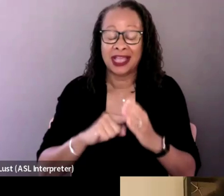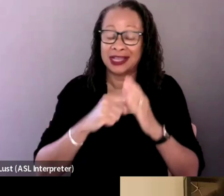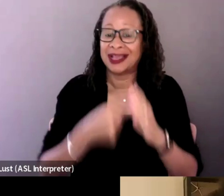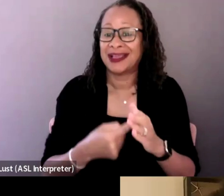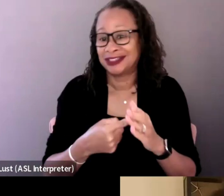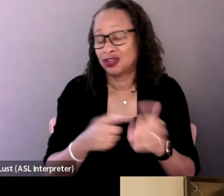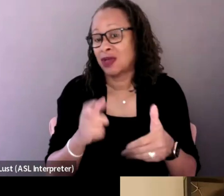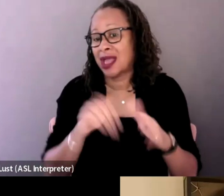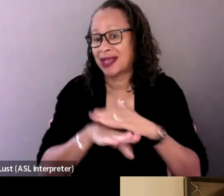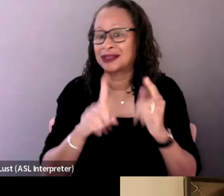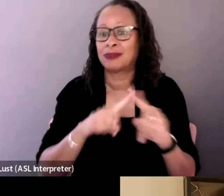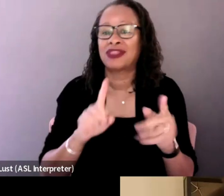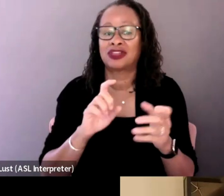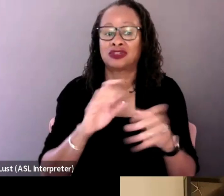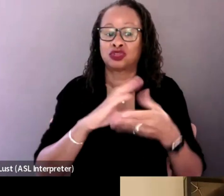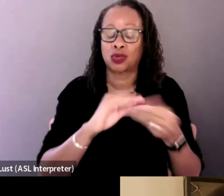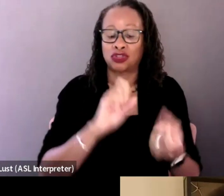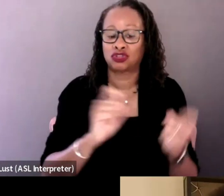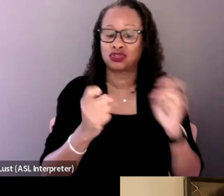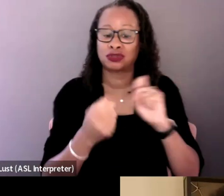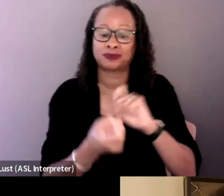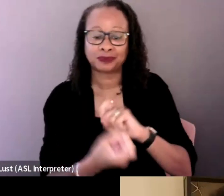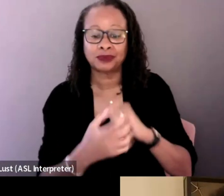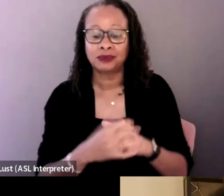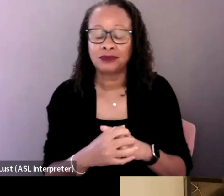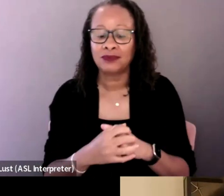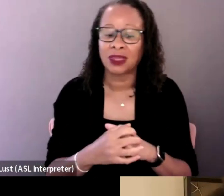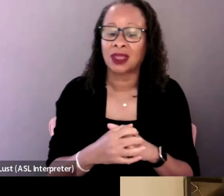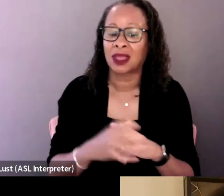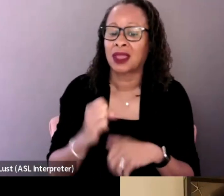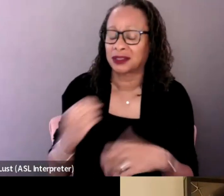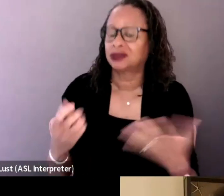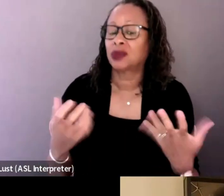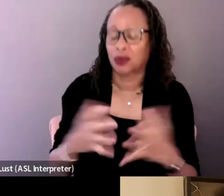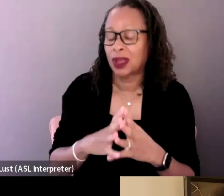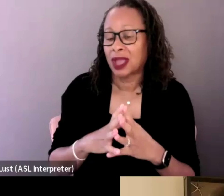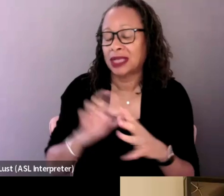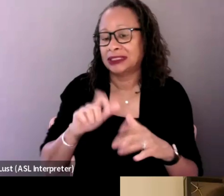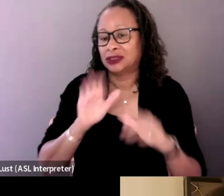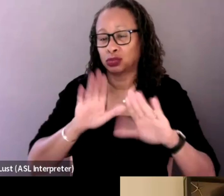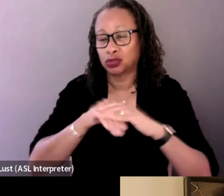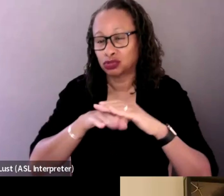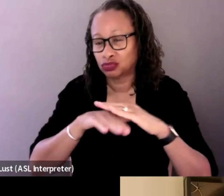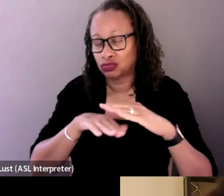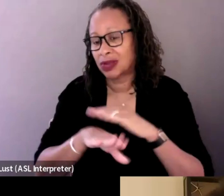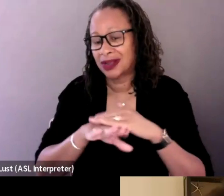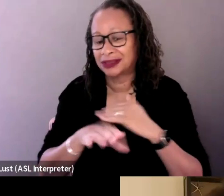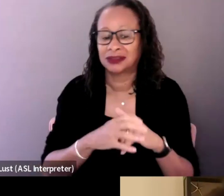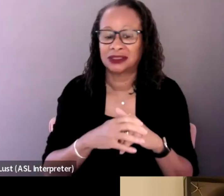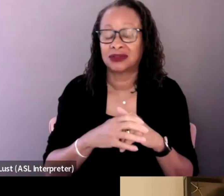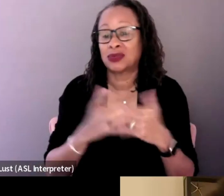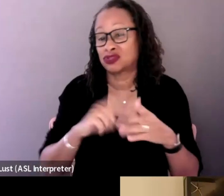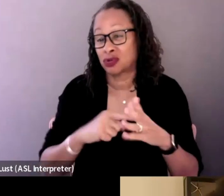different by the time. And I've become myself like Sisyphus, and the access is my rock. I need to push it so hard to just gain 3 4 days, and